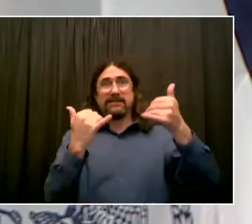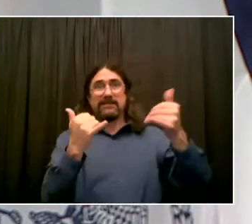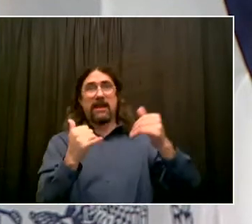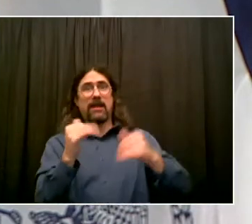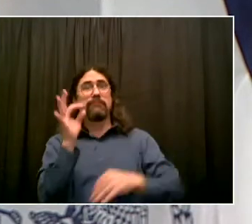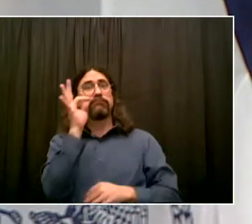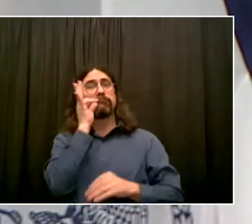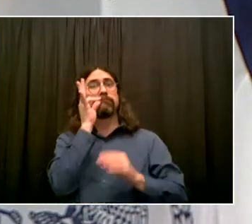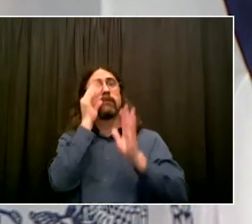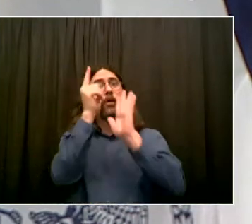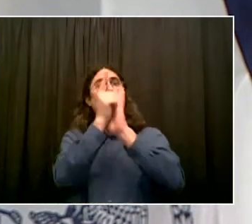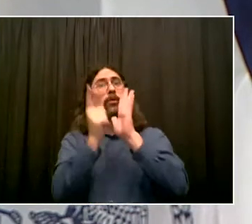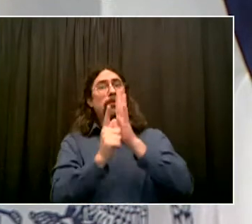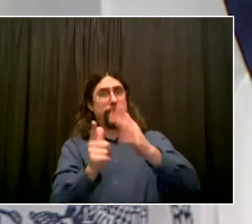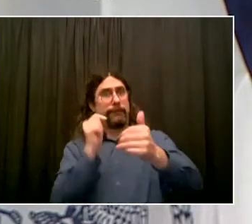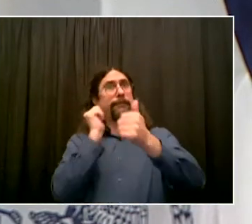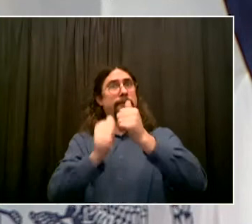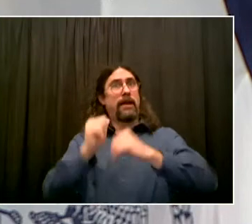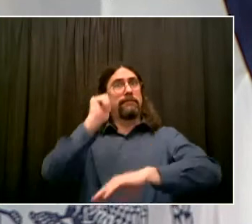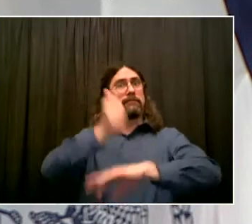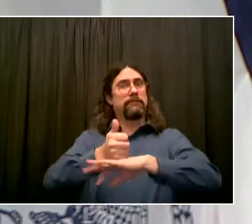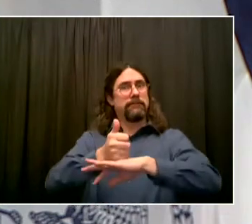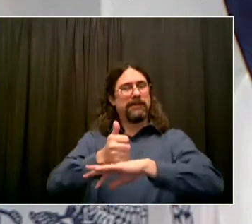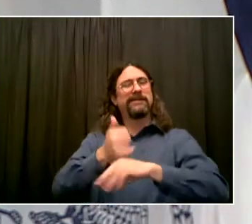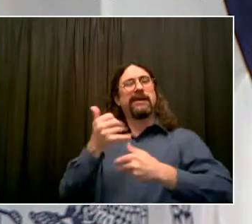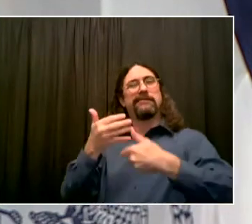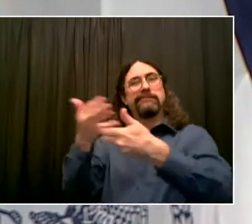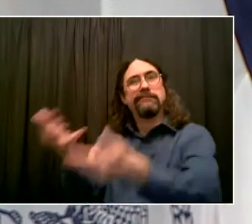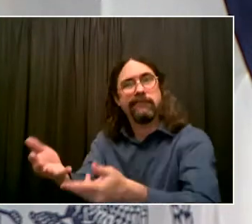being sensitive to community concerns makes sense in a lot